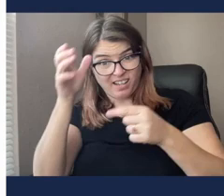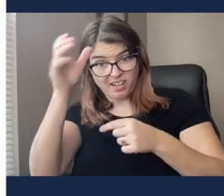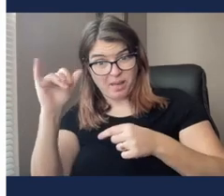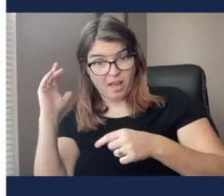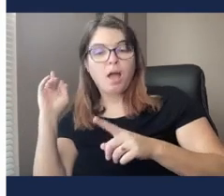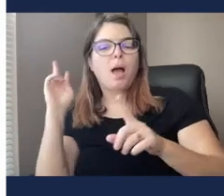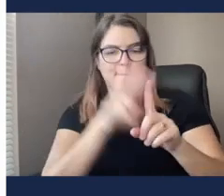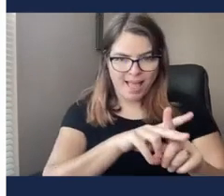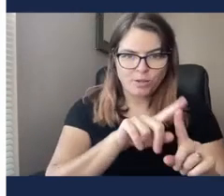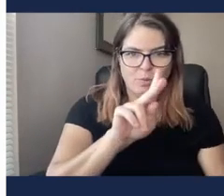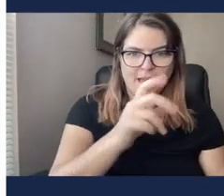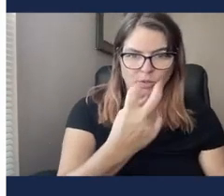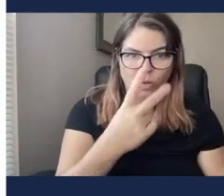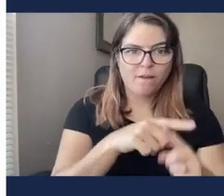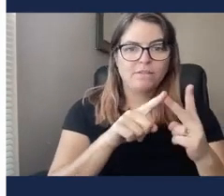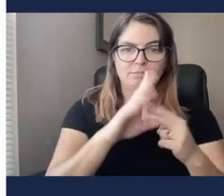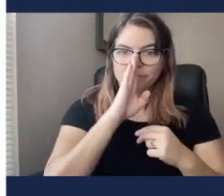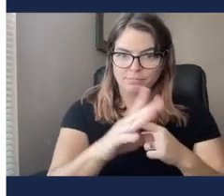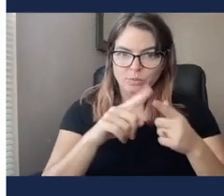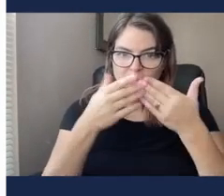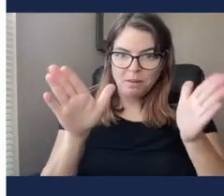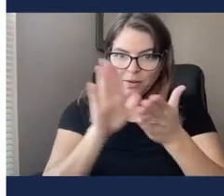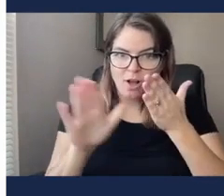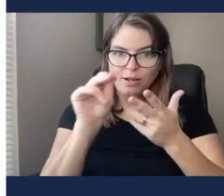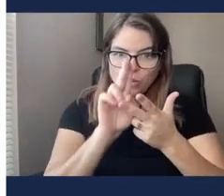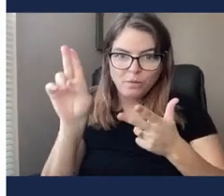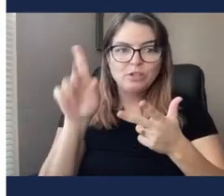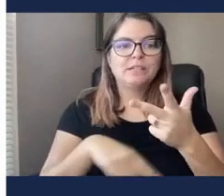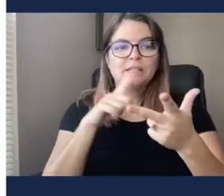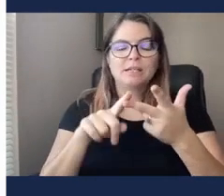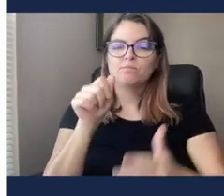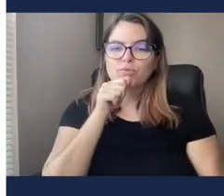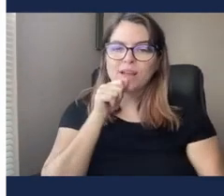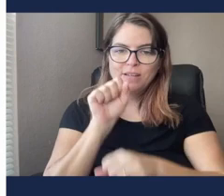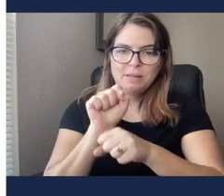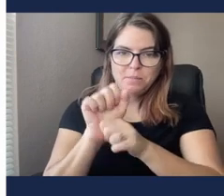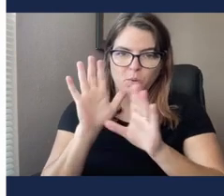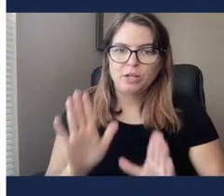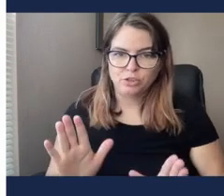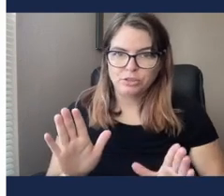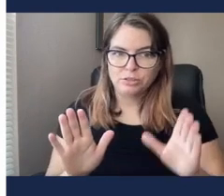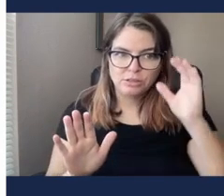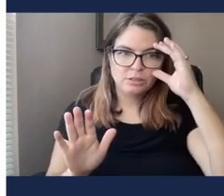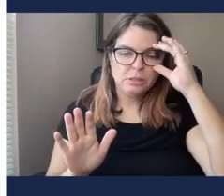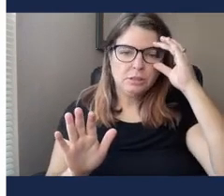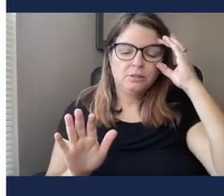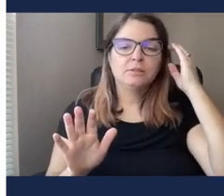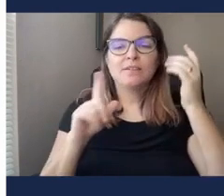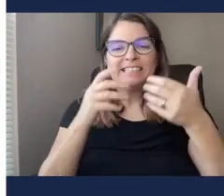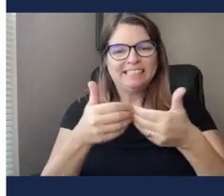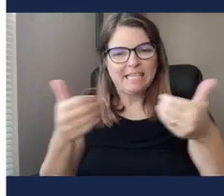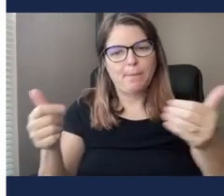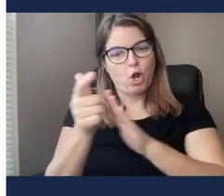also directly to public colleges and universities, as well as private employers. So there's a separate lawsuit about